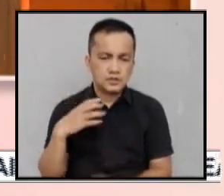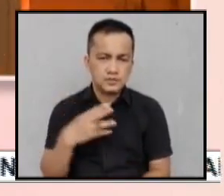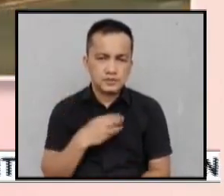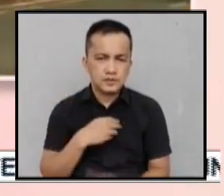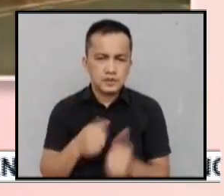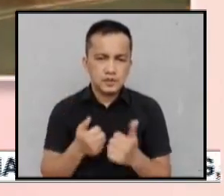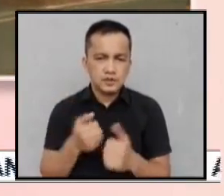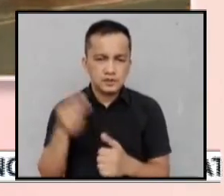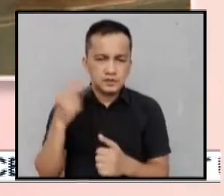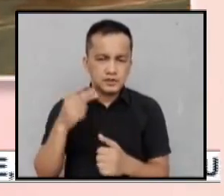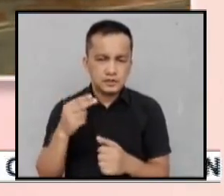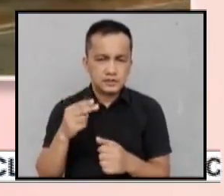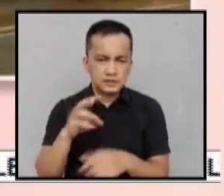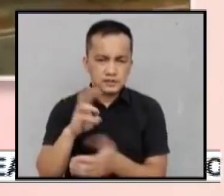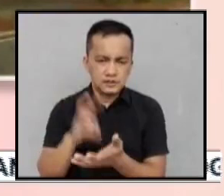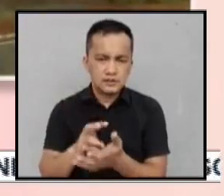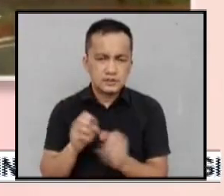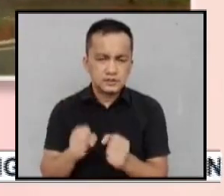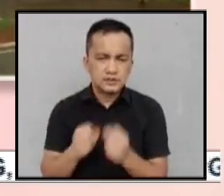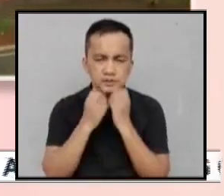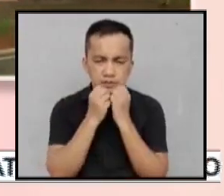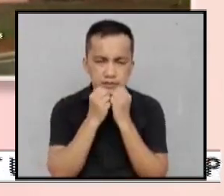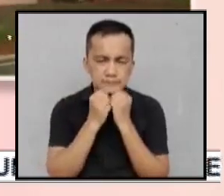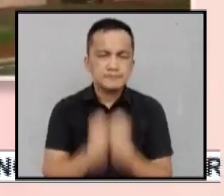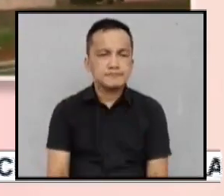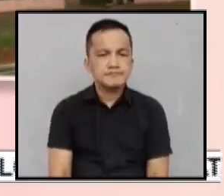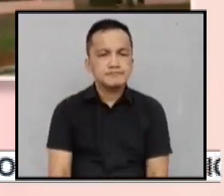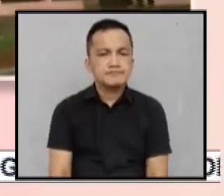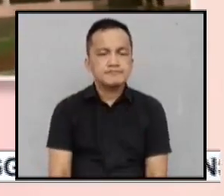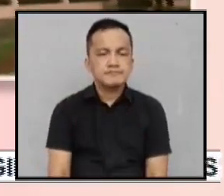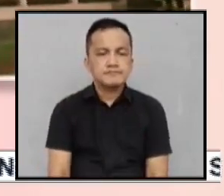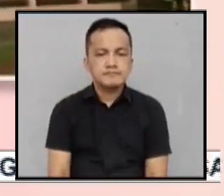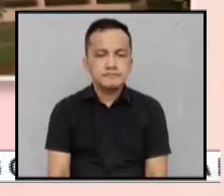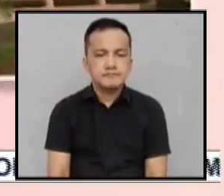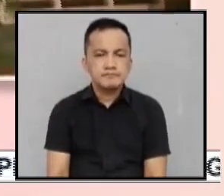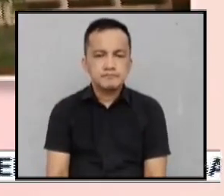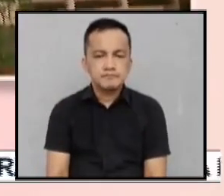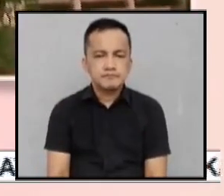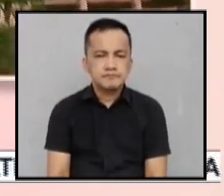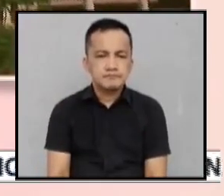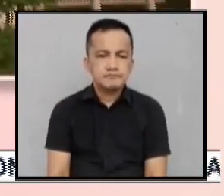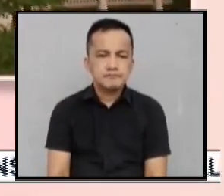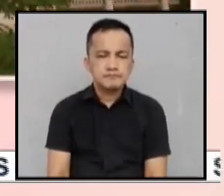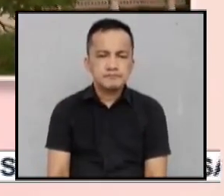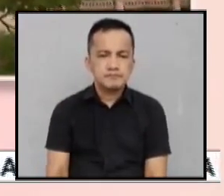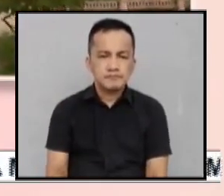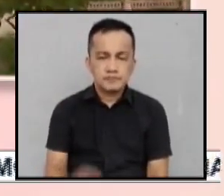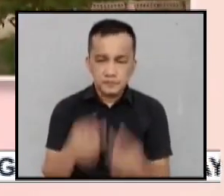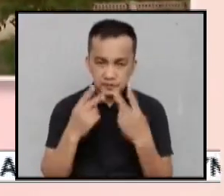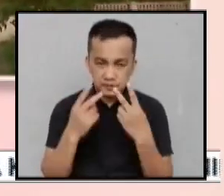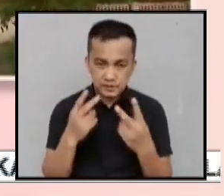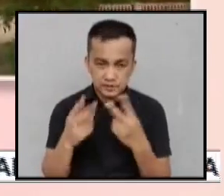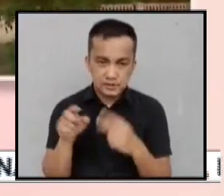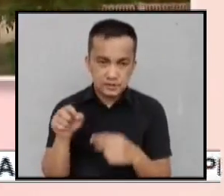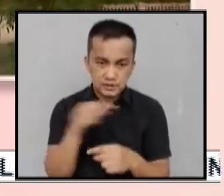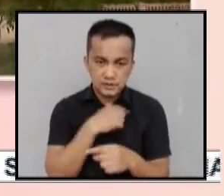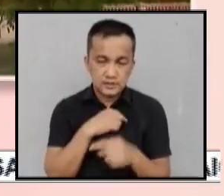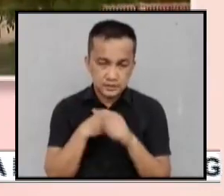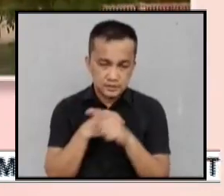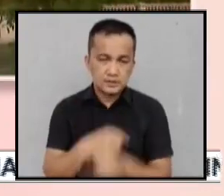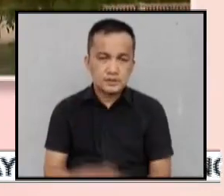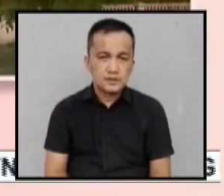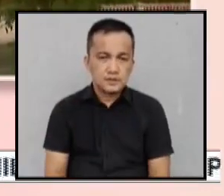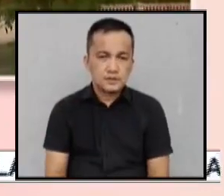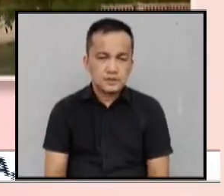can be, you know, preserved. No? So, tinitignan po natin yun and definite po siya